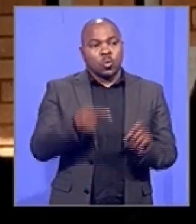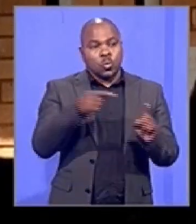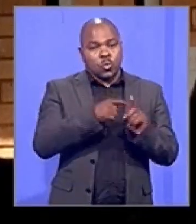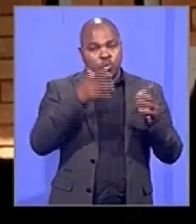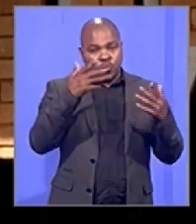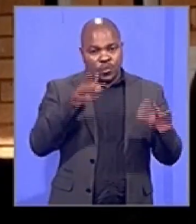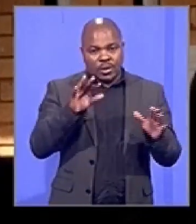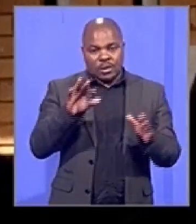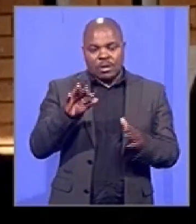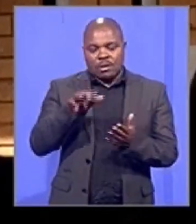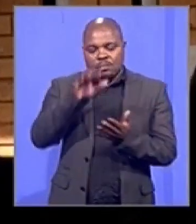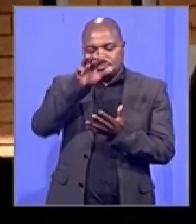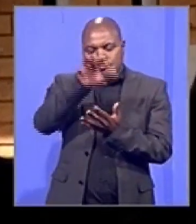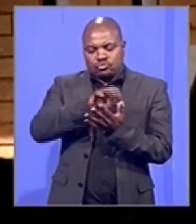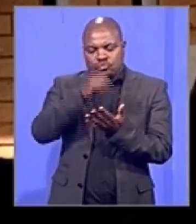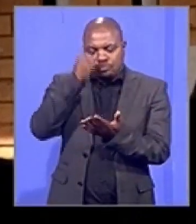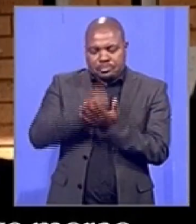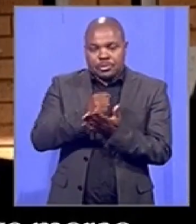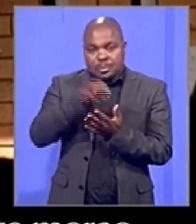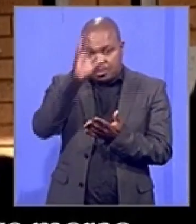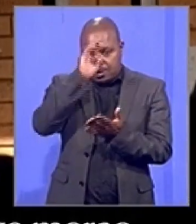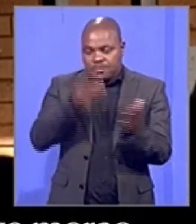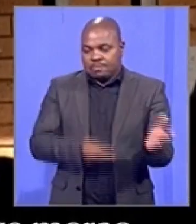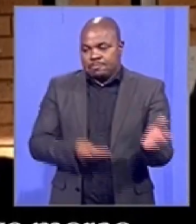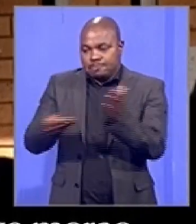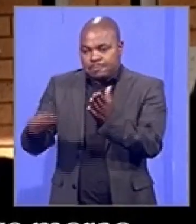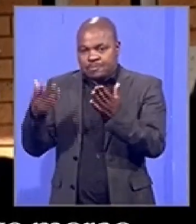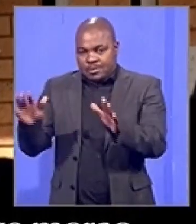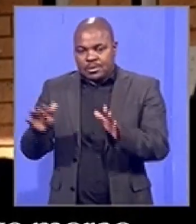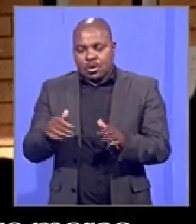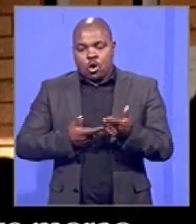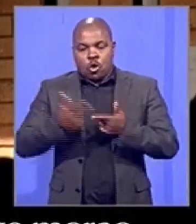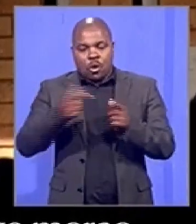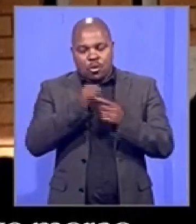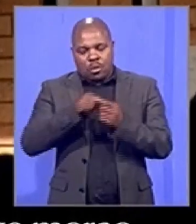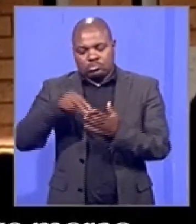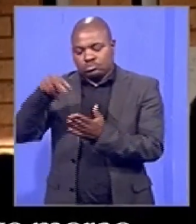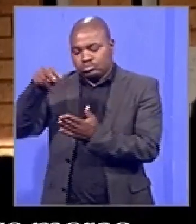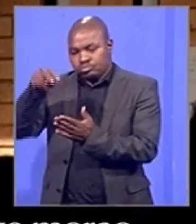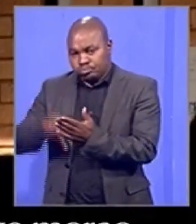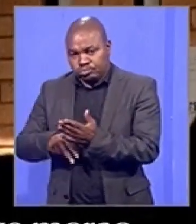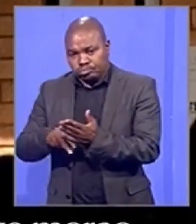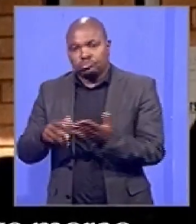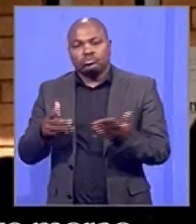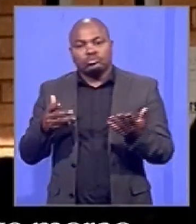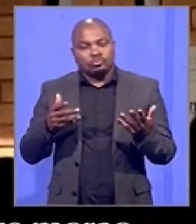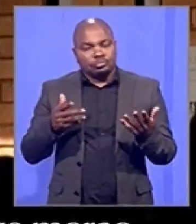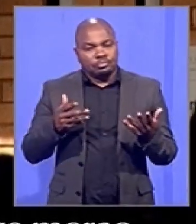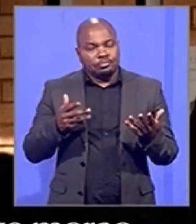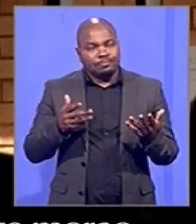a written affidavit, which was read in court by her attorney. And of course,